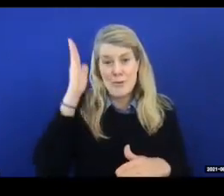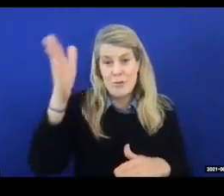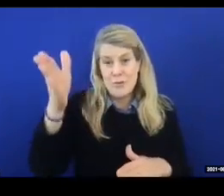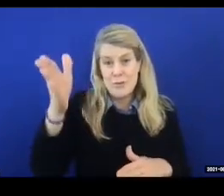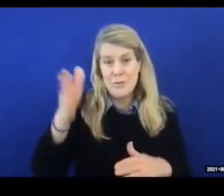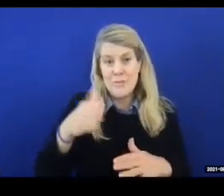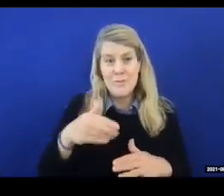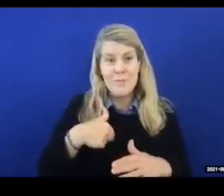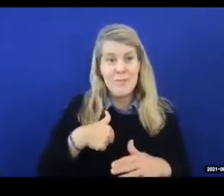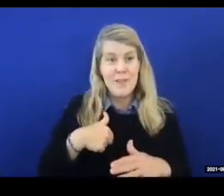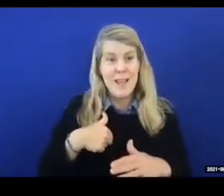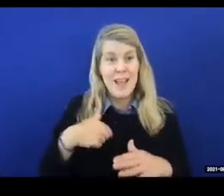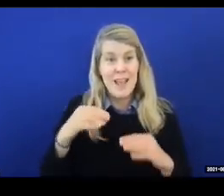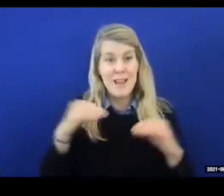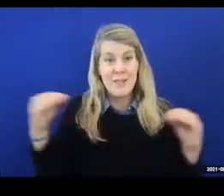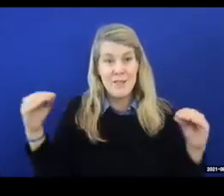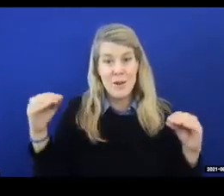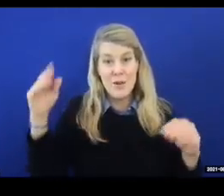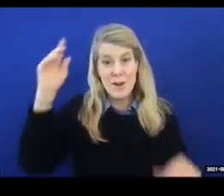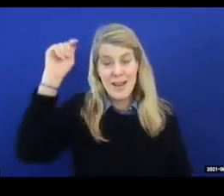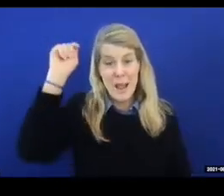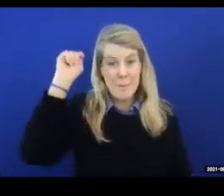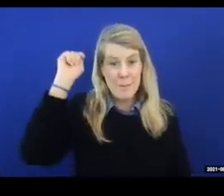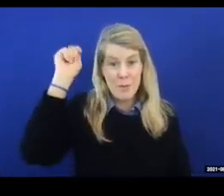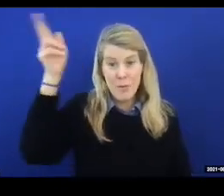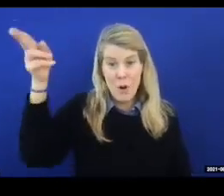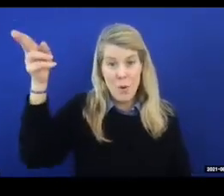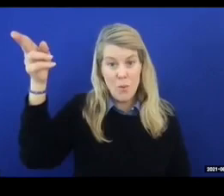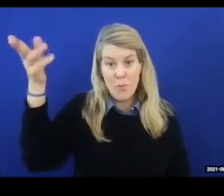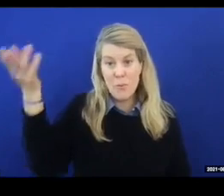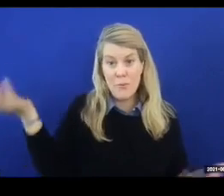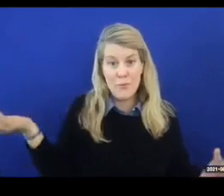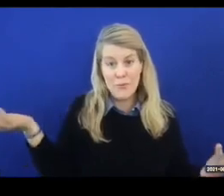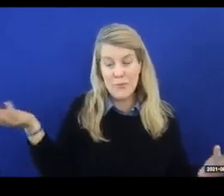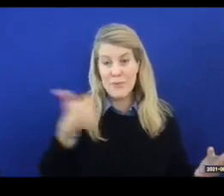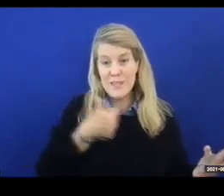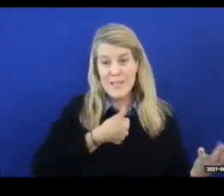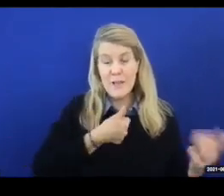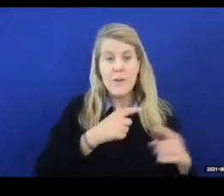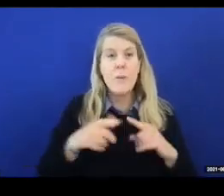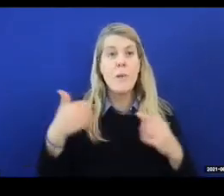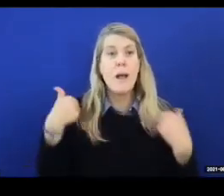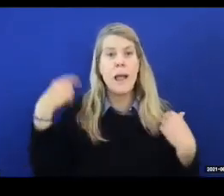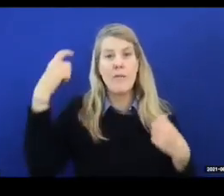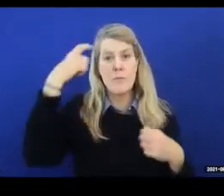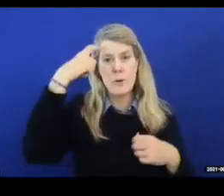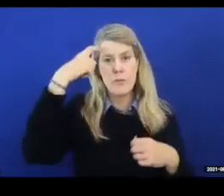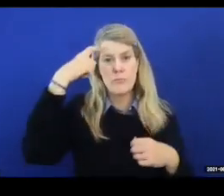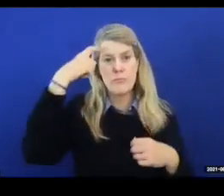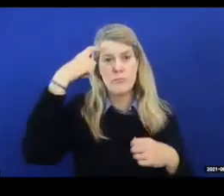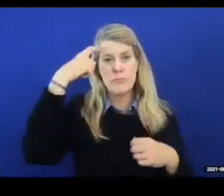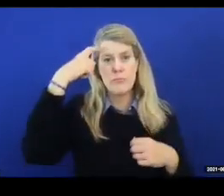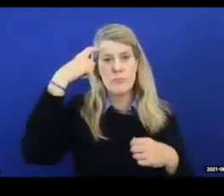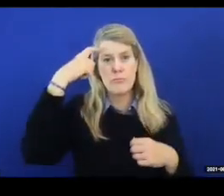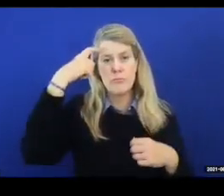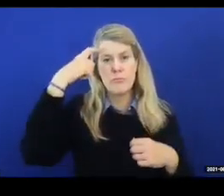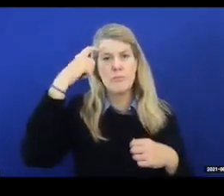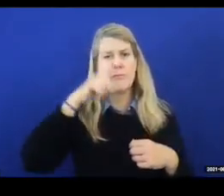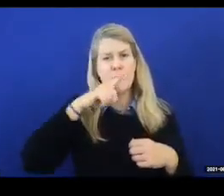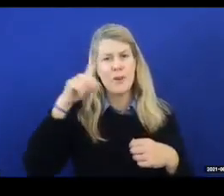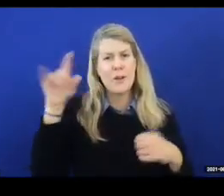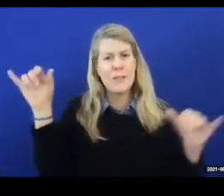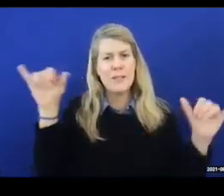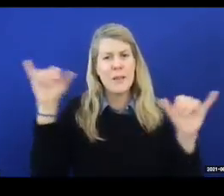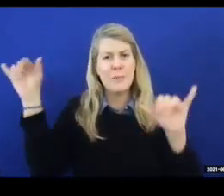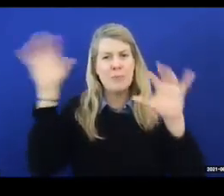heading. As you can see, I have no cap to throw at the end of this, but what I do have is a brain. A very